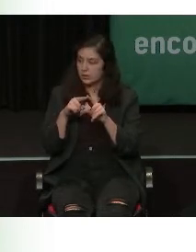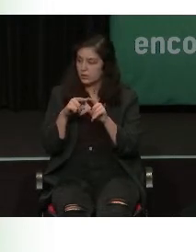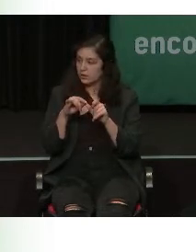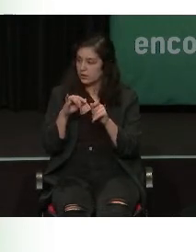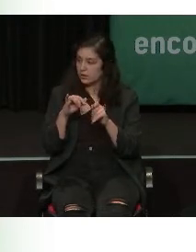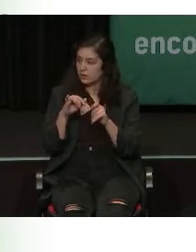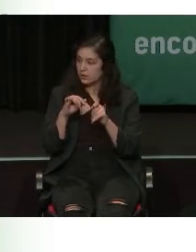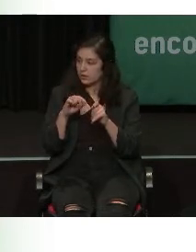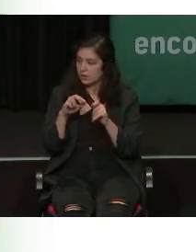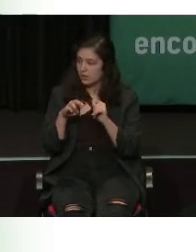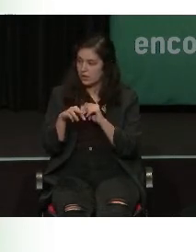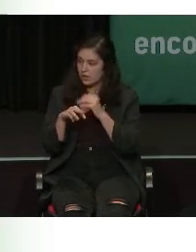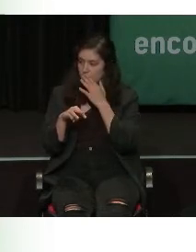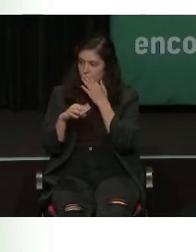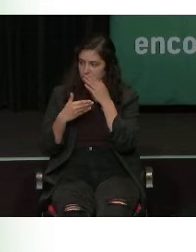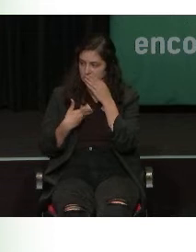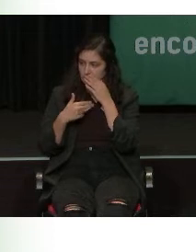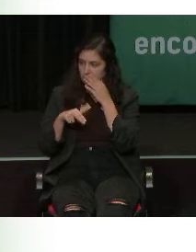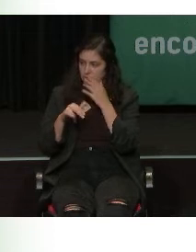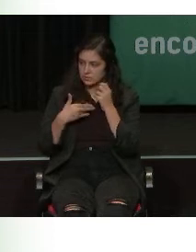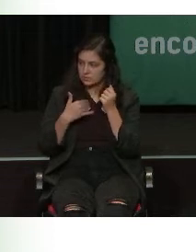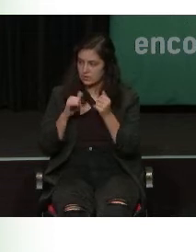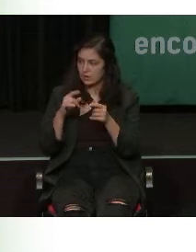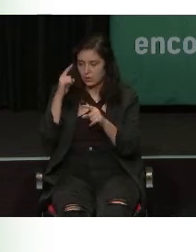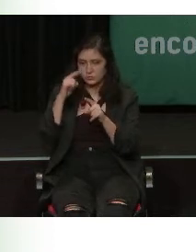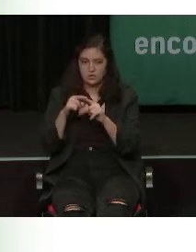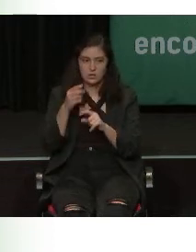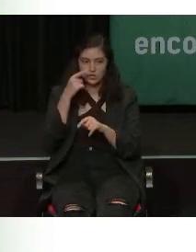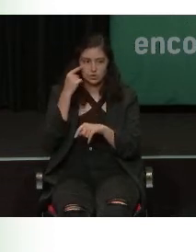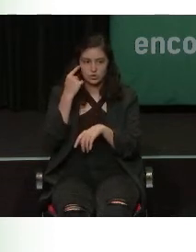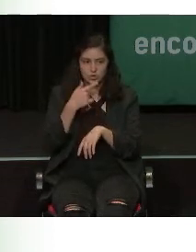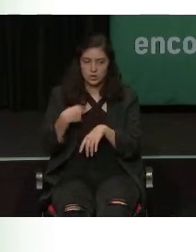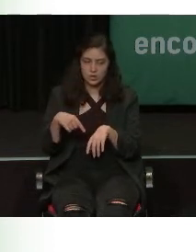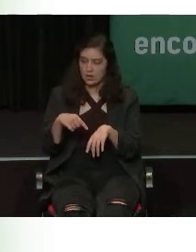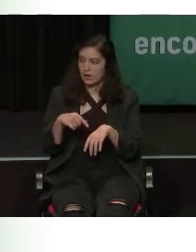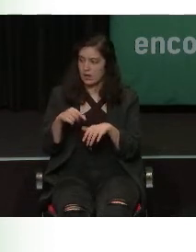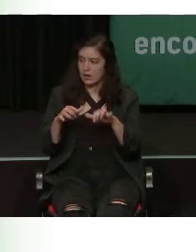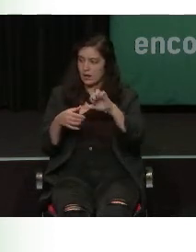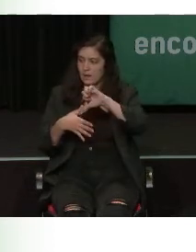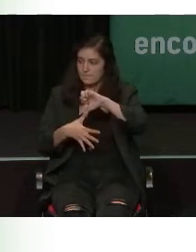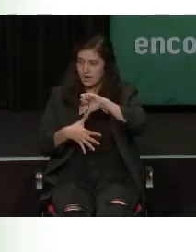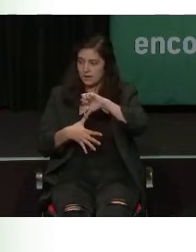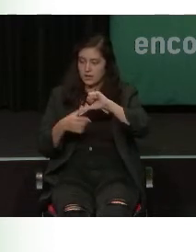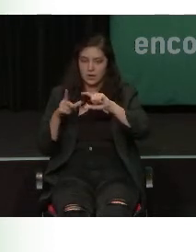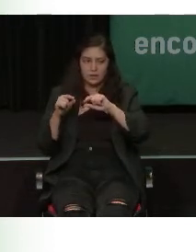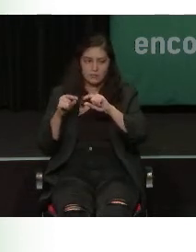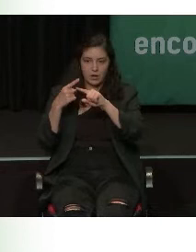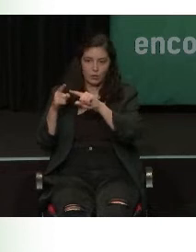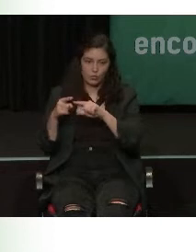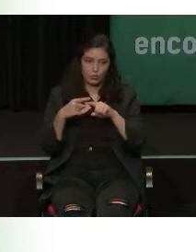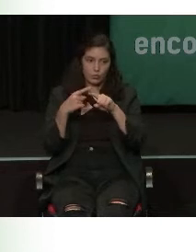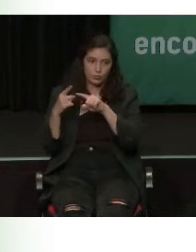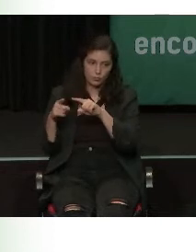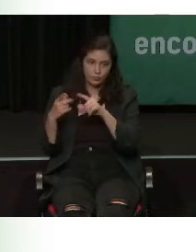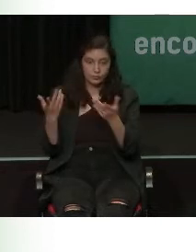we started registering our new drug application in China, in South America, and other countries. So we